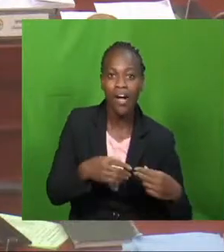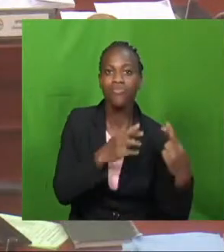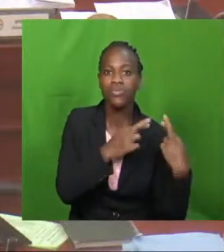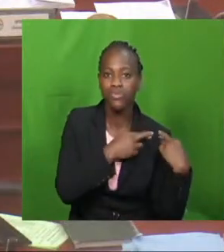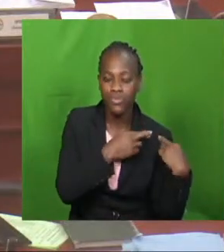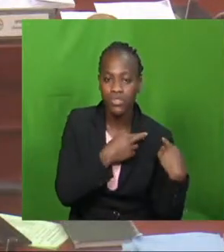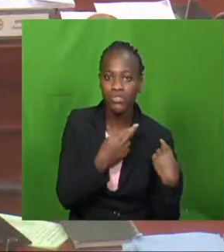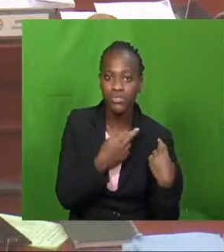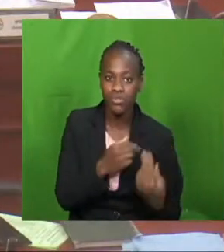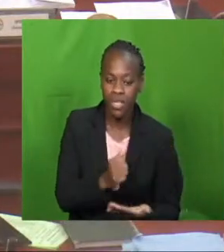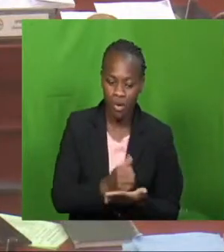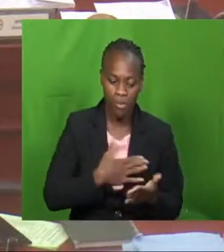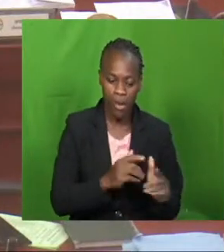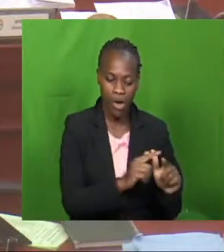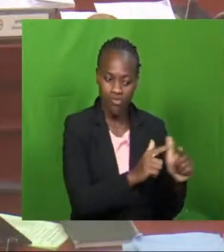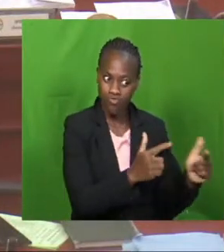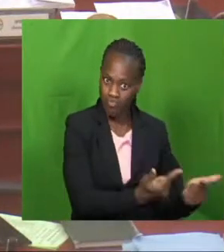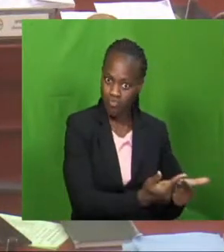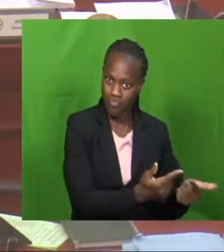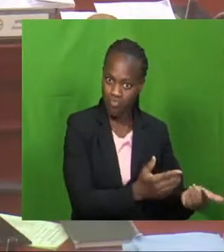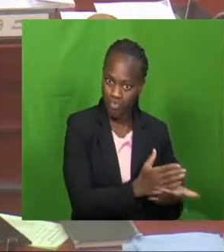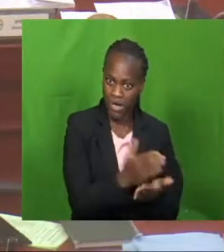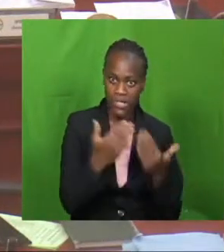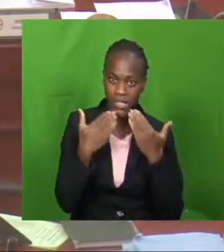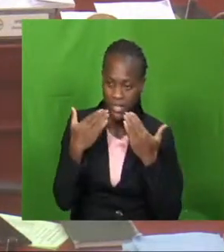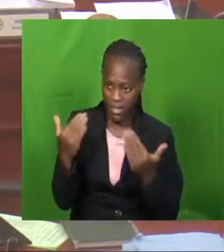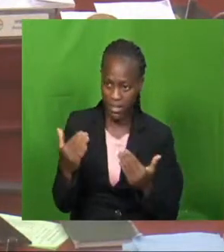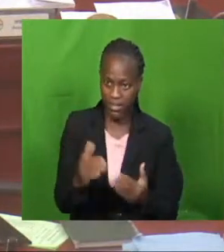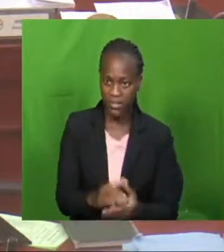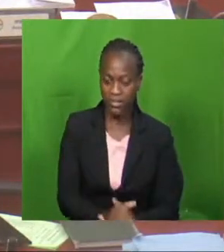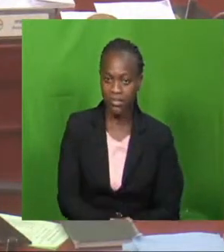keep my side in order. Thank you very much, Mr. Speaker.